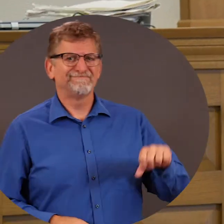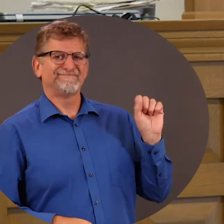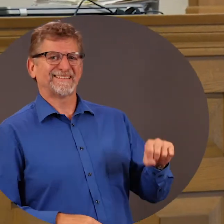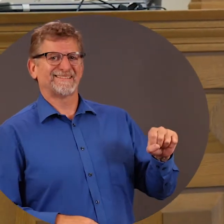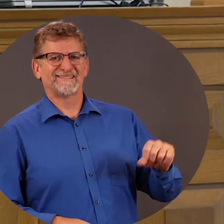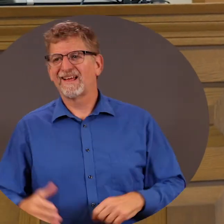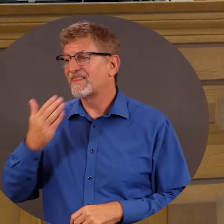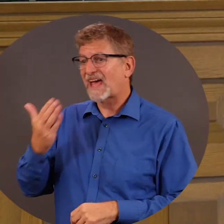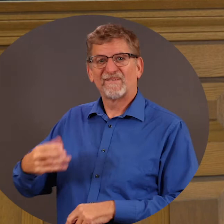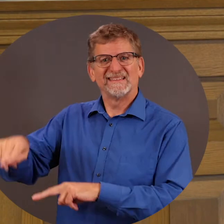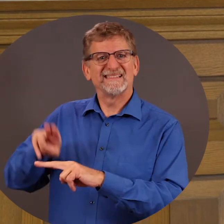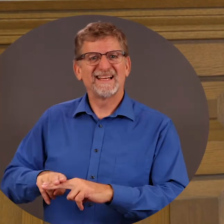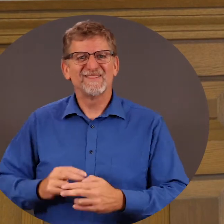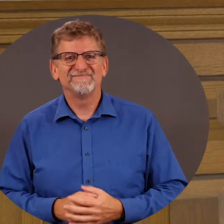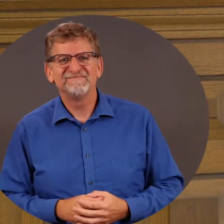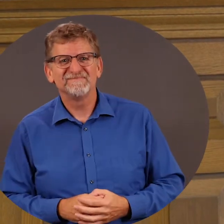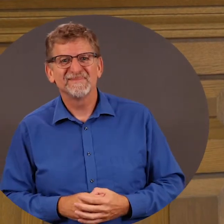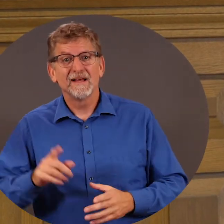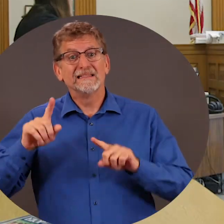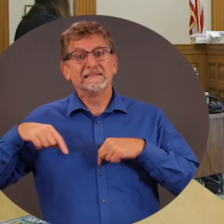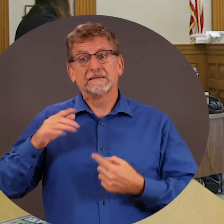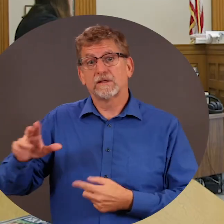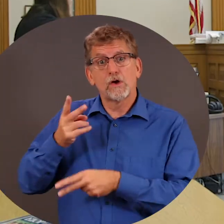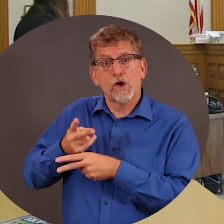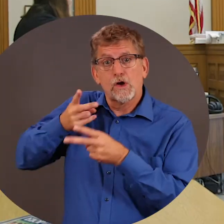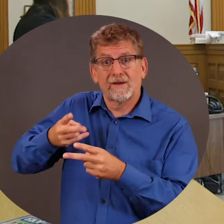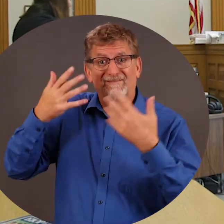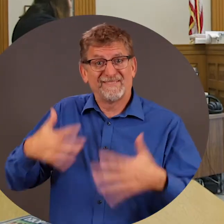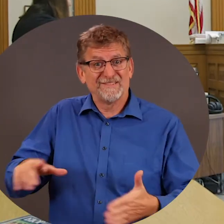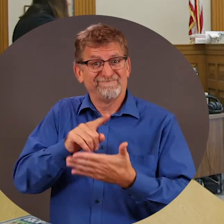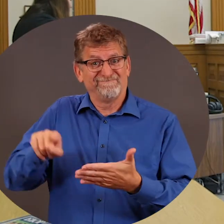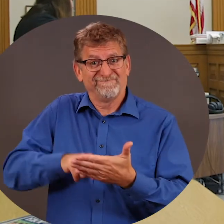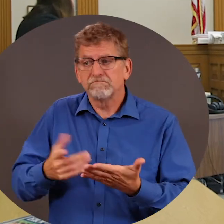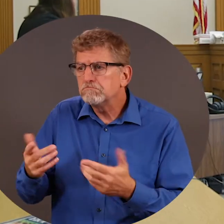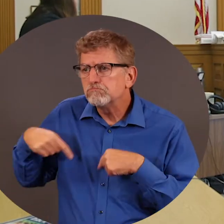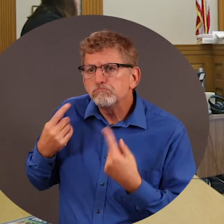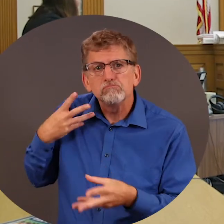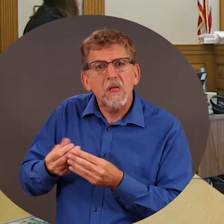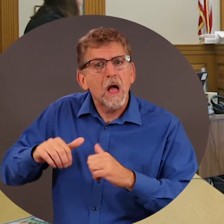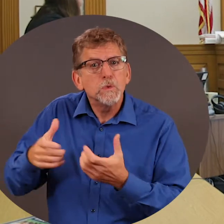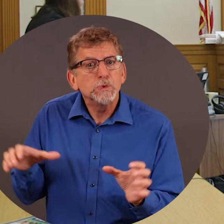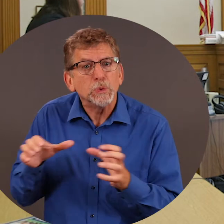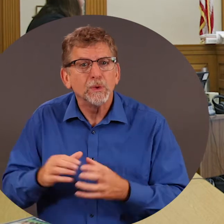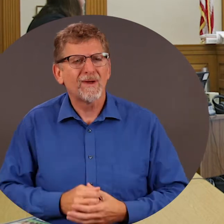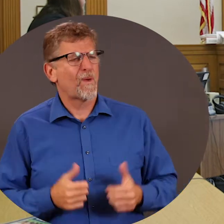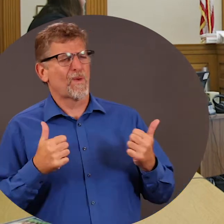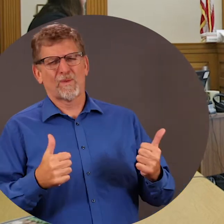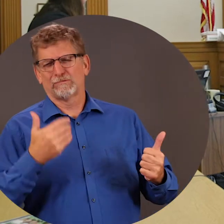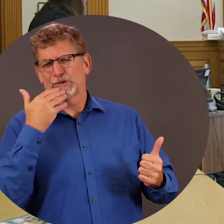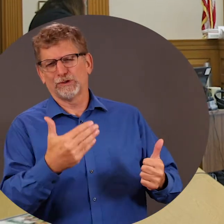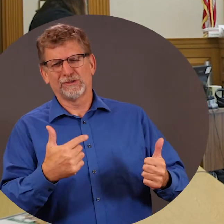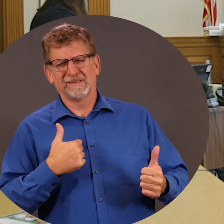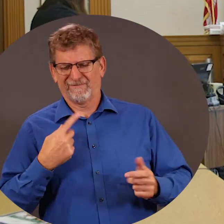Since your guardianship was terminated, how have things been going for you? Doing pretty good. I figured out how it worked around the